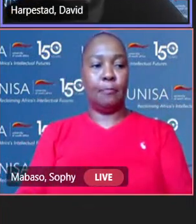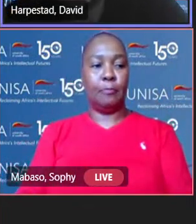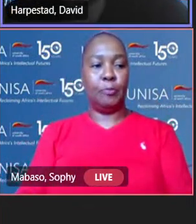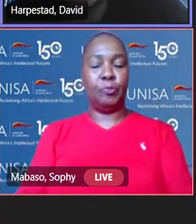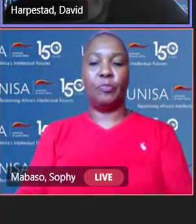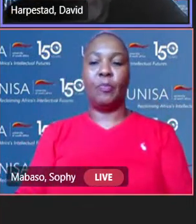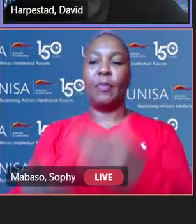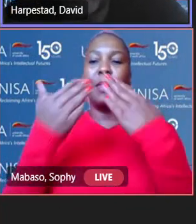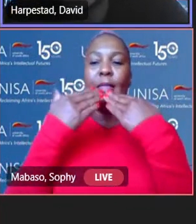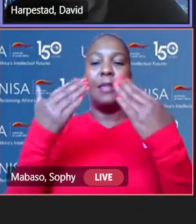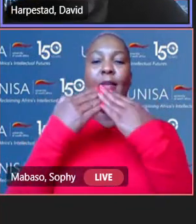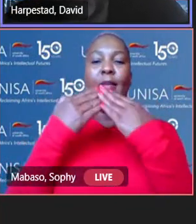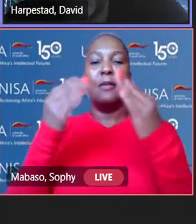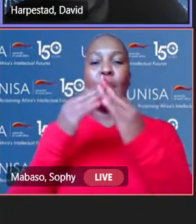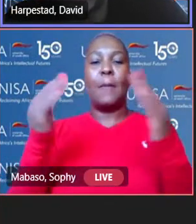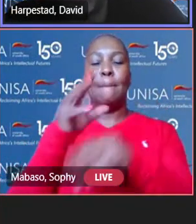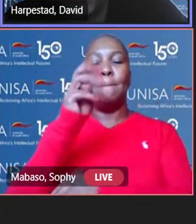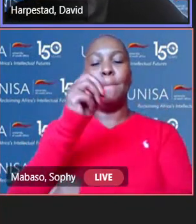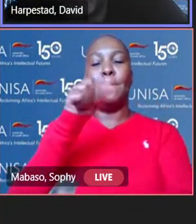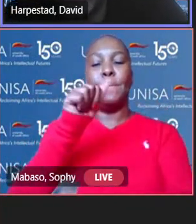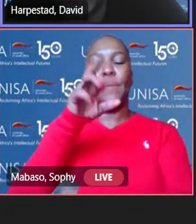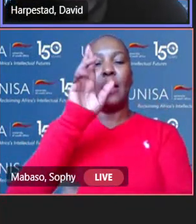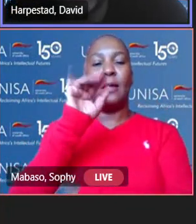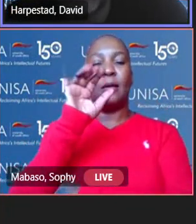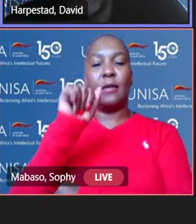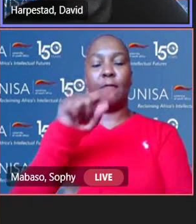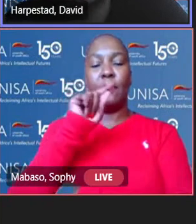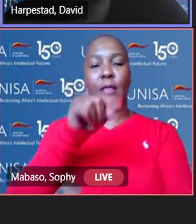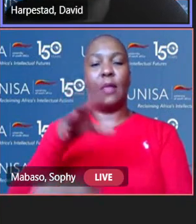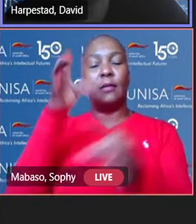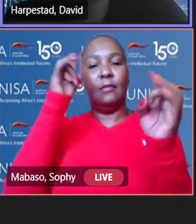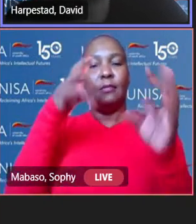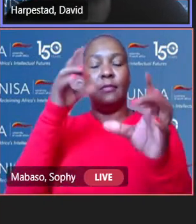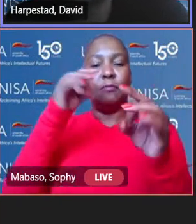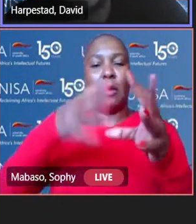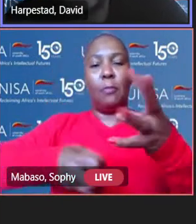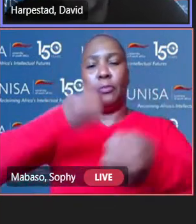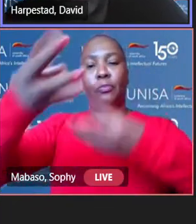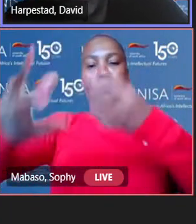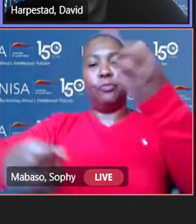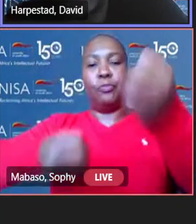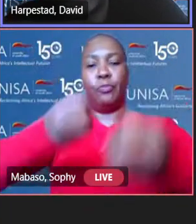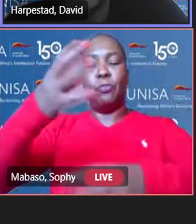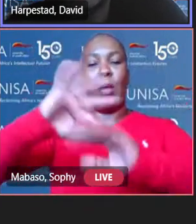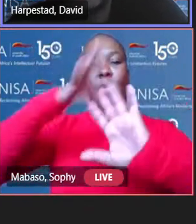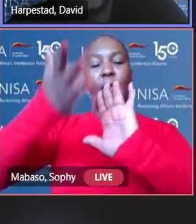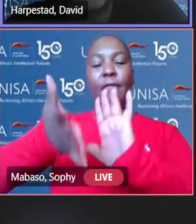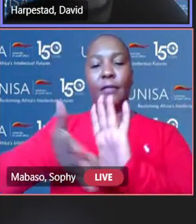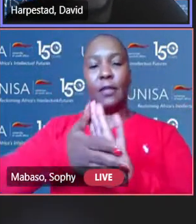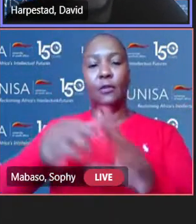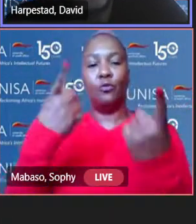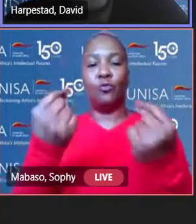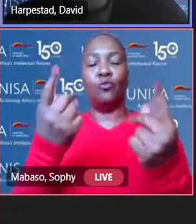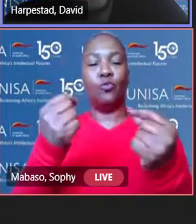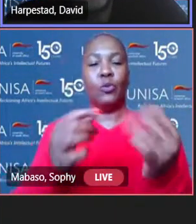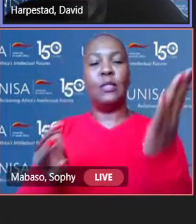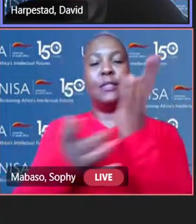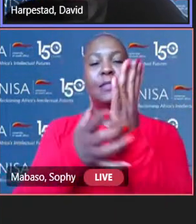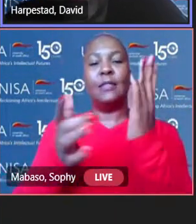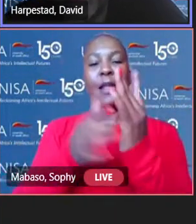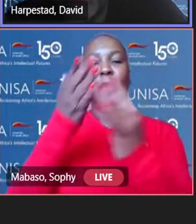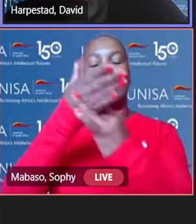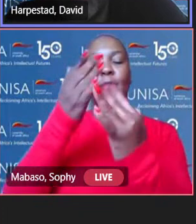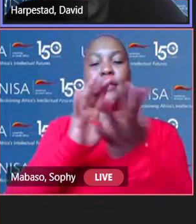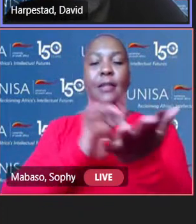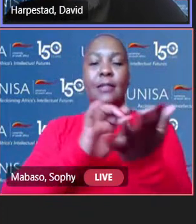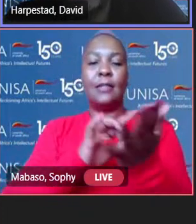Thank you, Maria, and thank you so much for that information, unpacking everything to do with digital access centers. So students, if you're